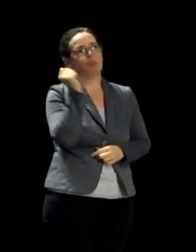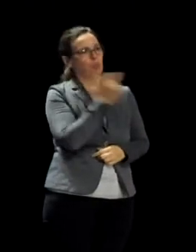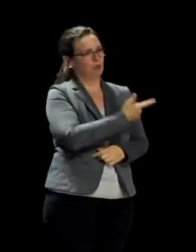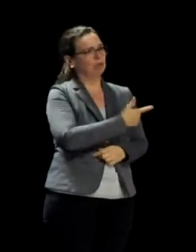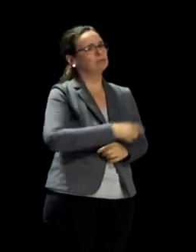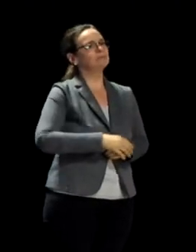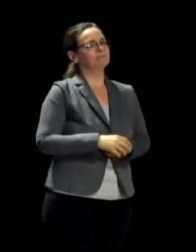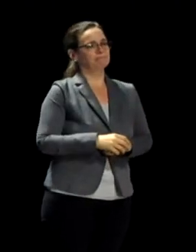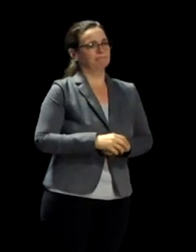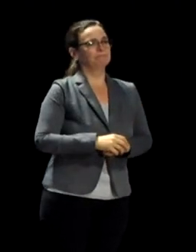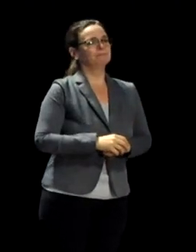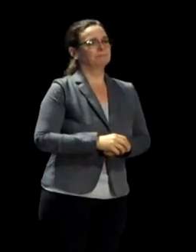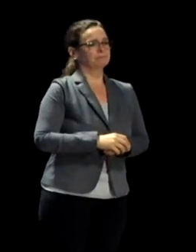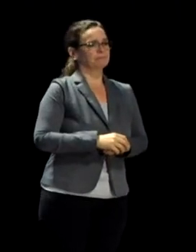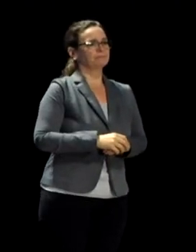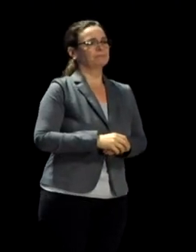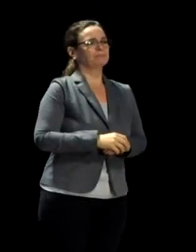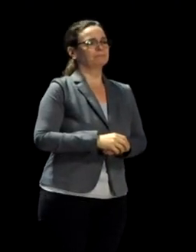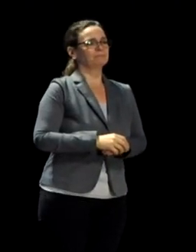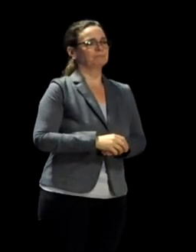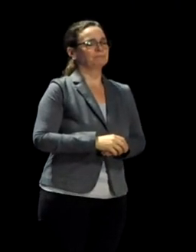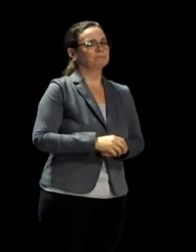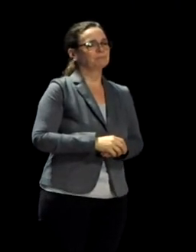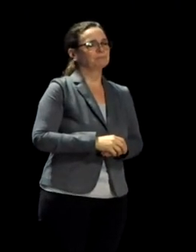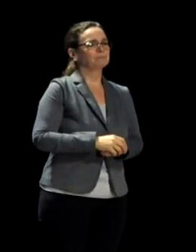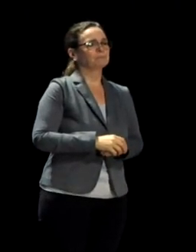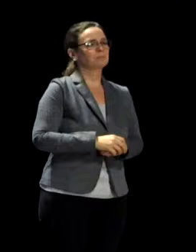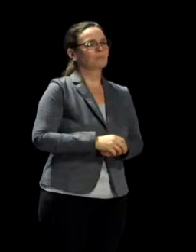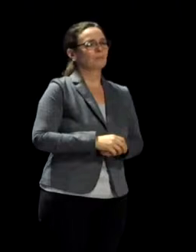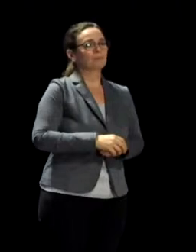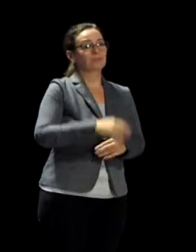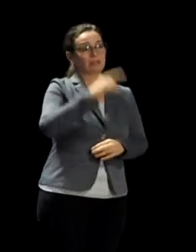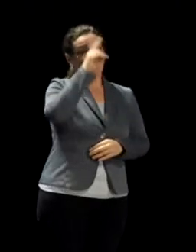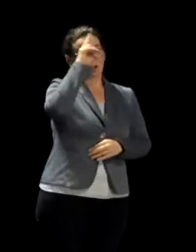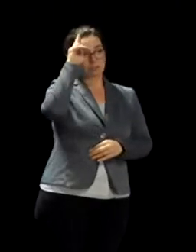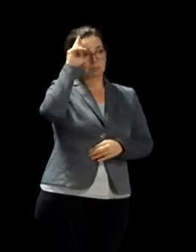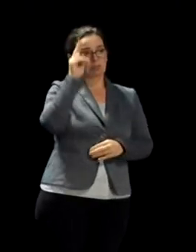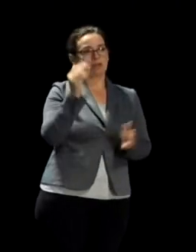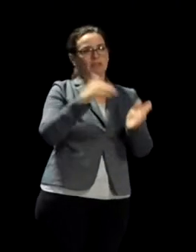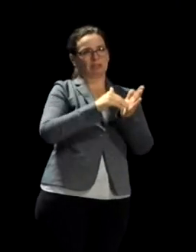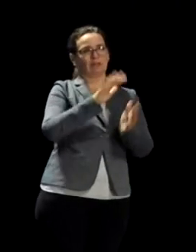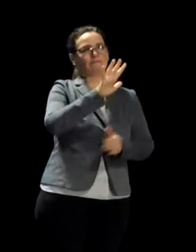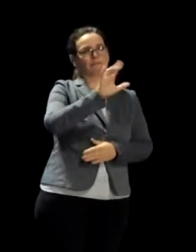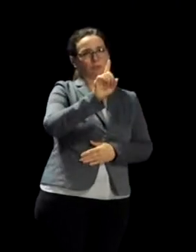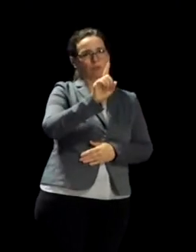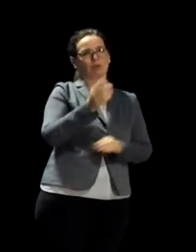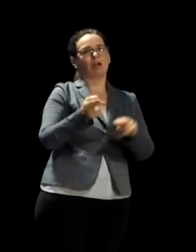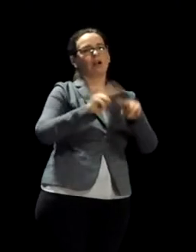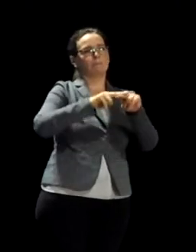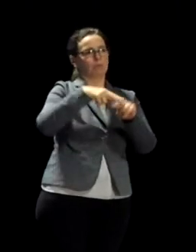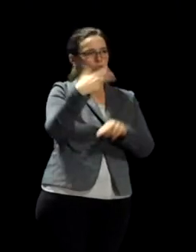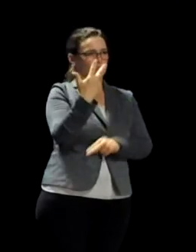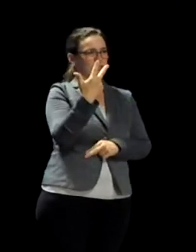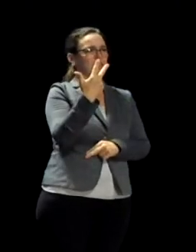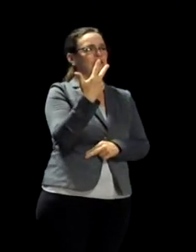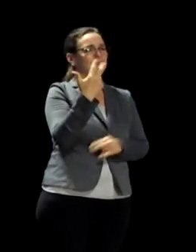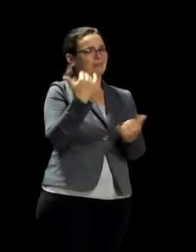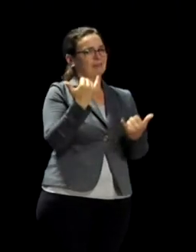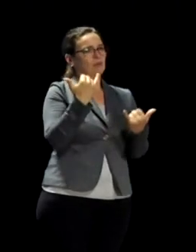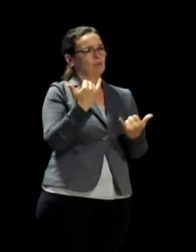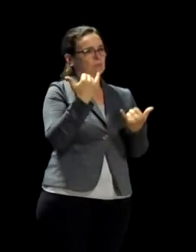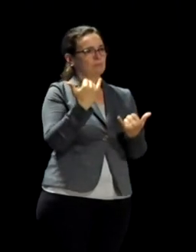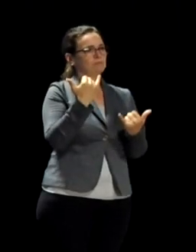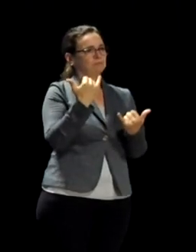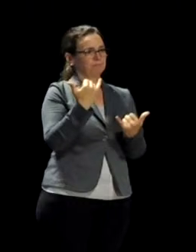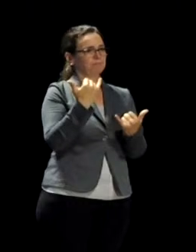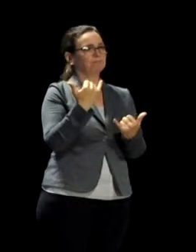51, 25 are essentially in the hospital to receive proper